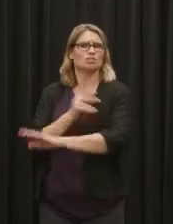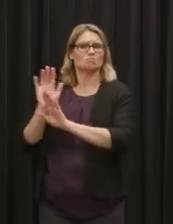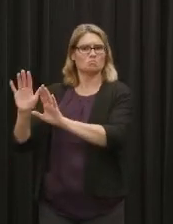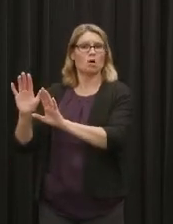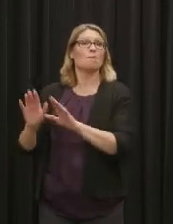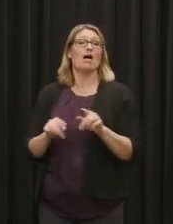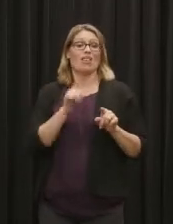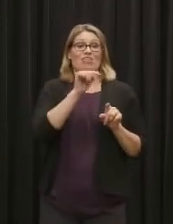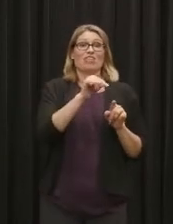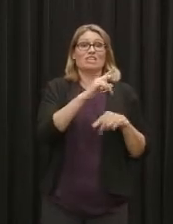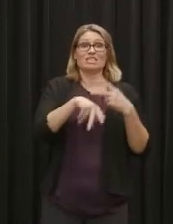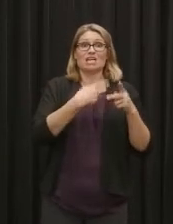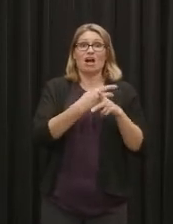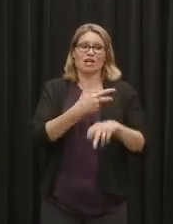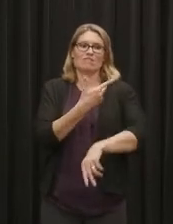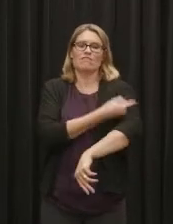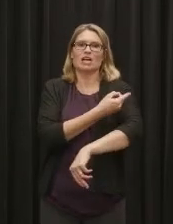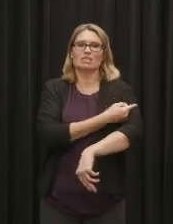normally.